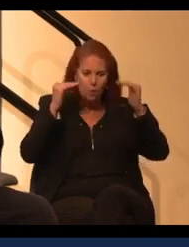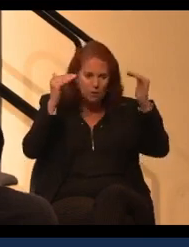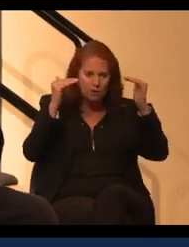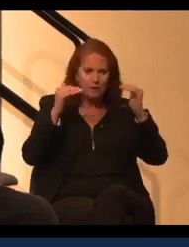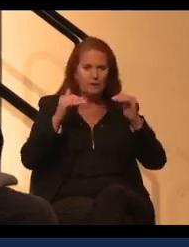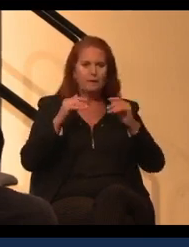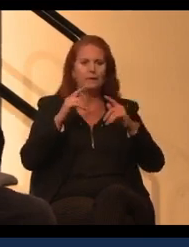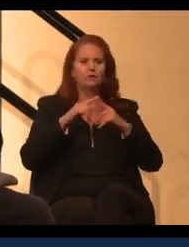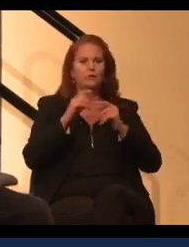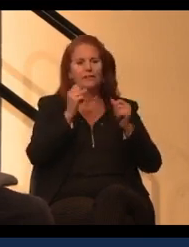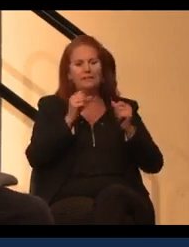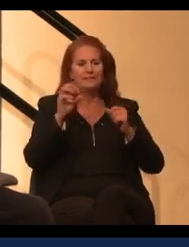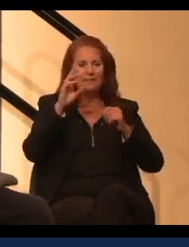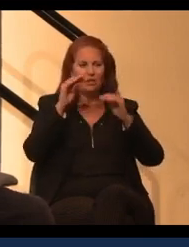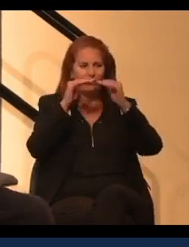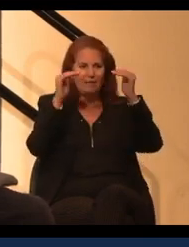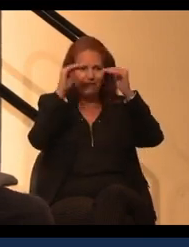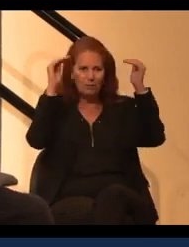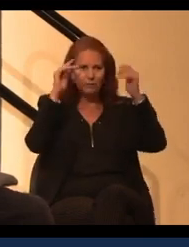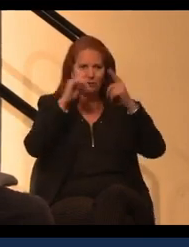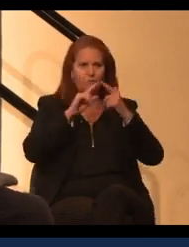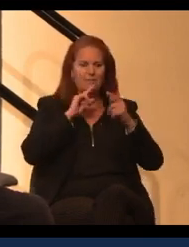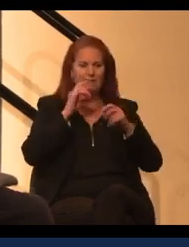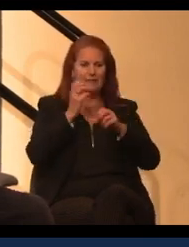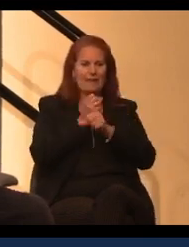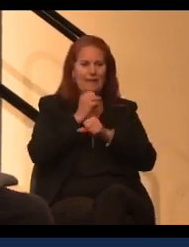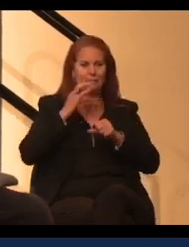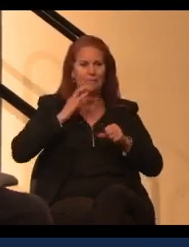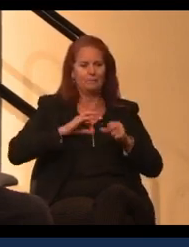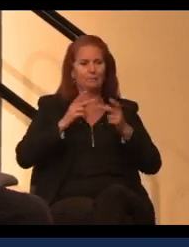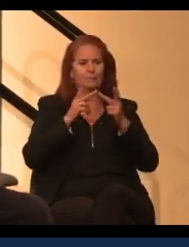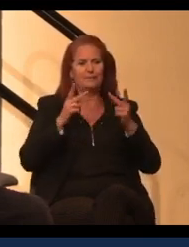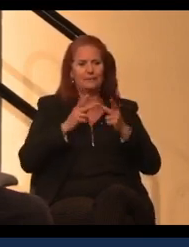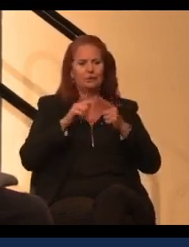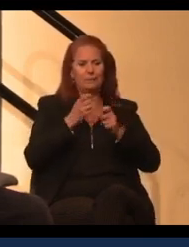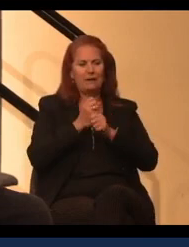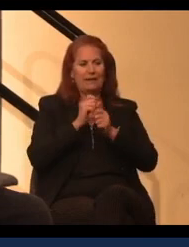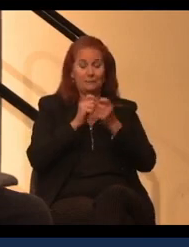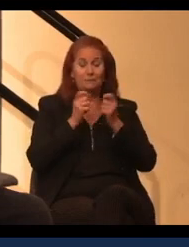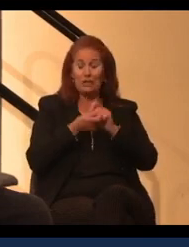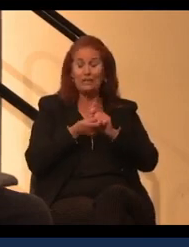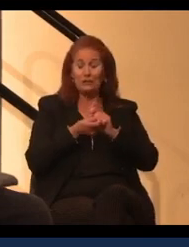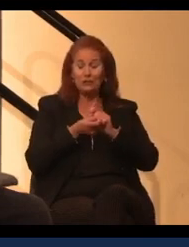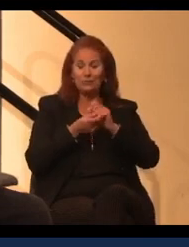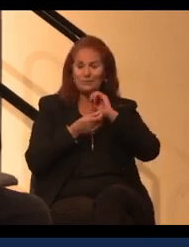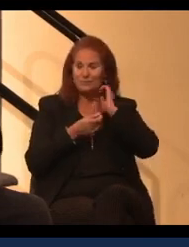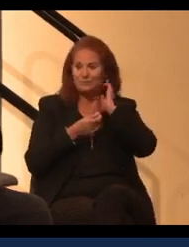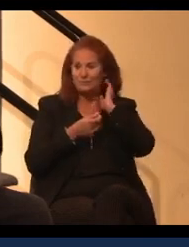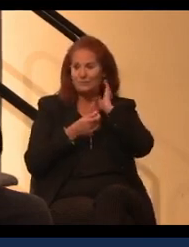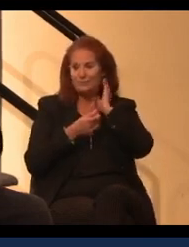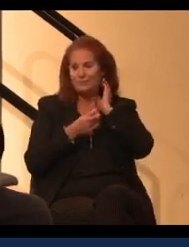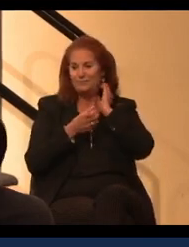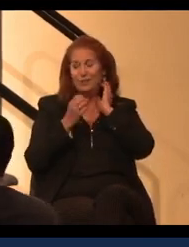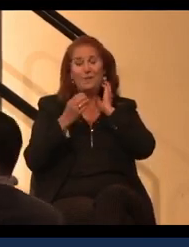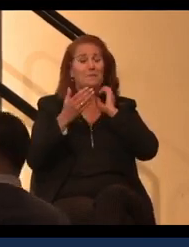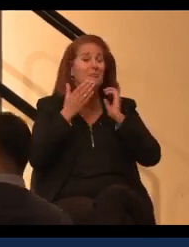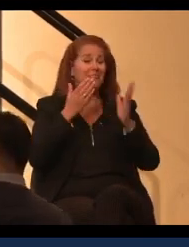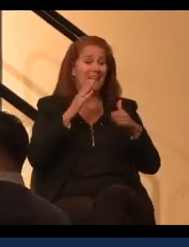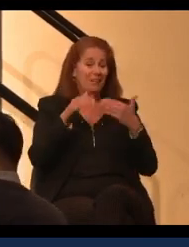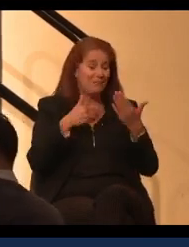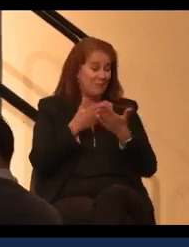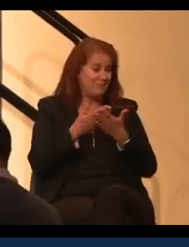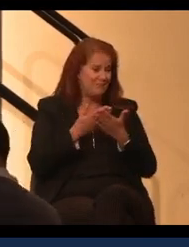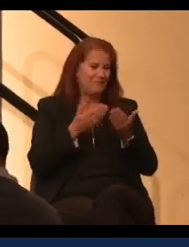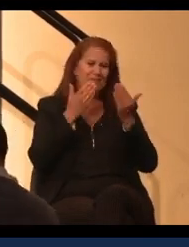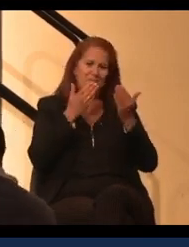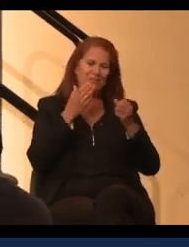into the senior ranks to really be in positions to make some change. So thank you all. I